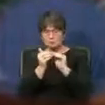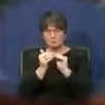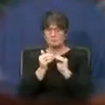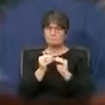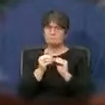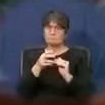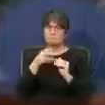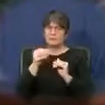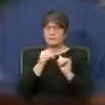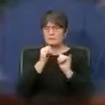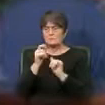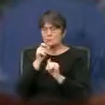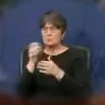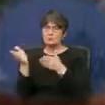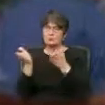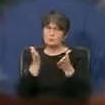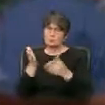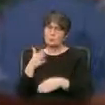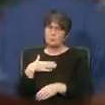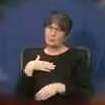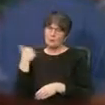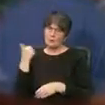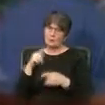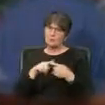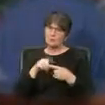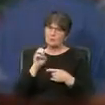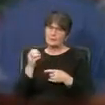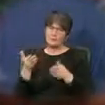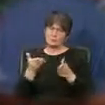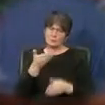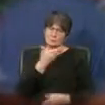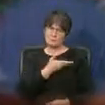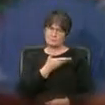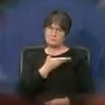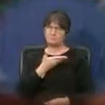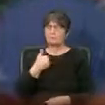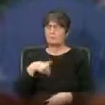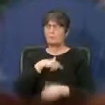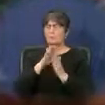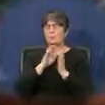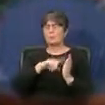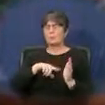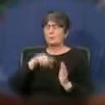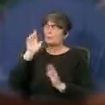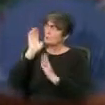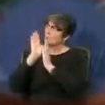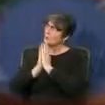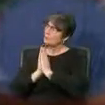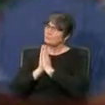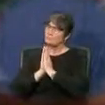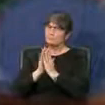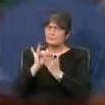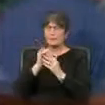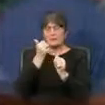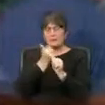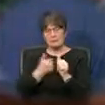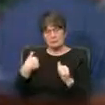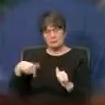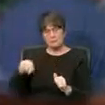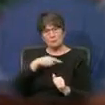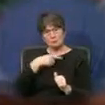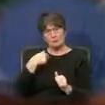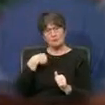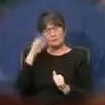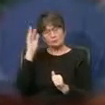be individuals who serve rather than be served, we pray to the Lord. Lord, hear our prayer. That each of us may have